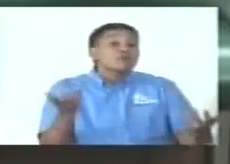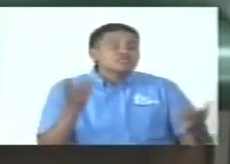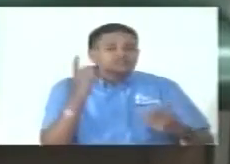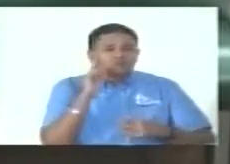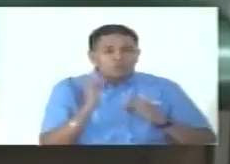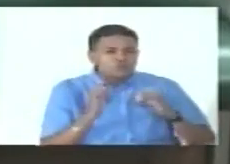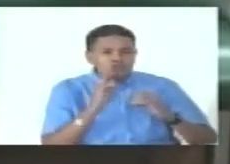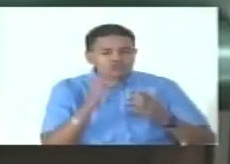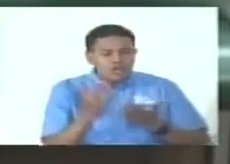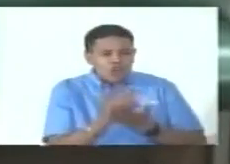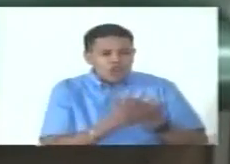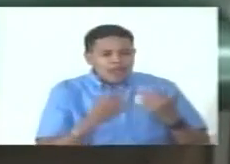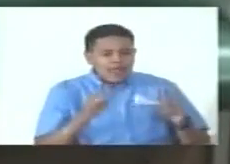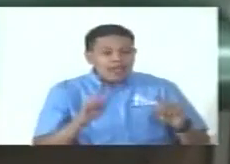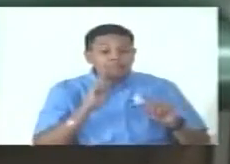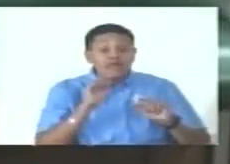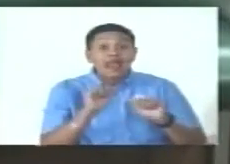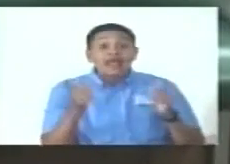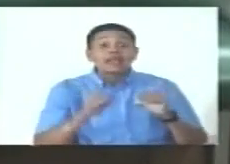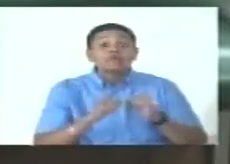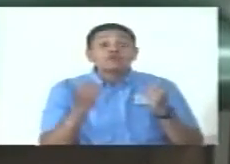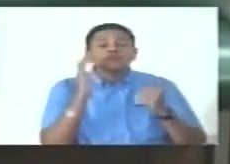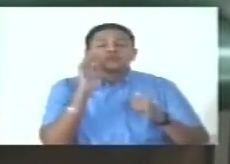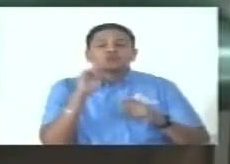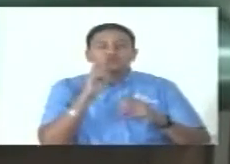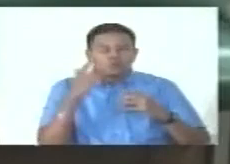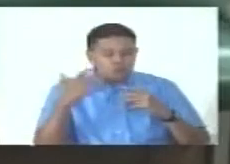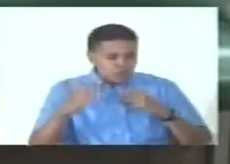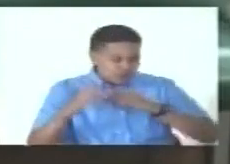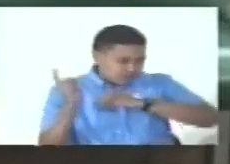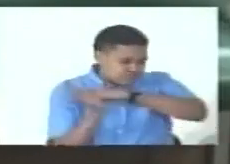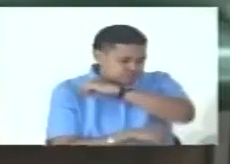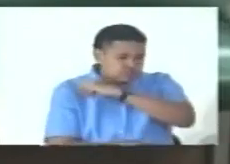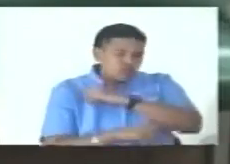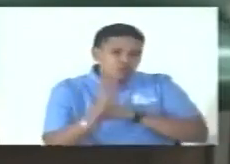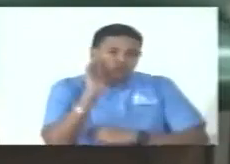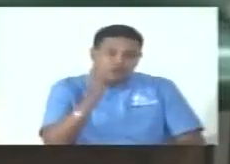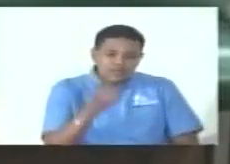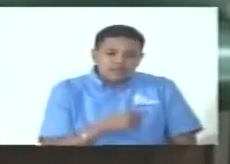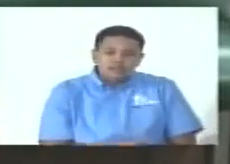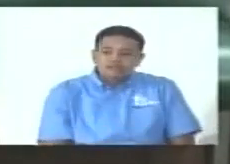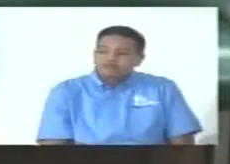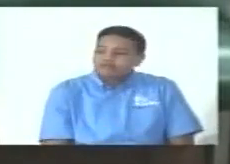it was collected and that any breach would be severely punished.